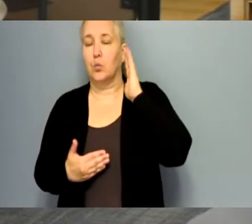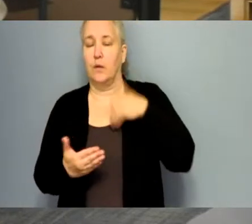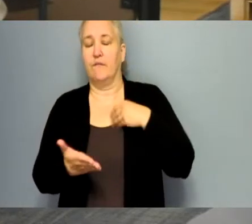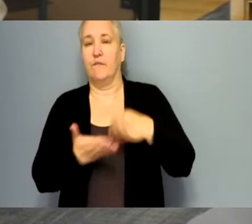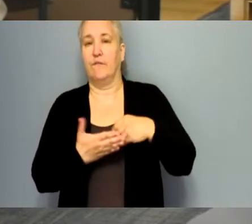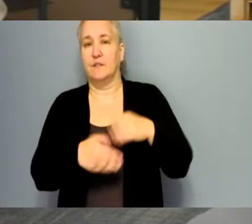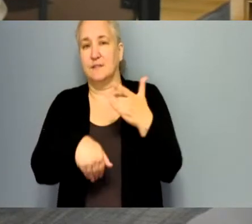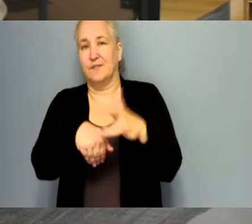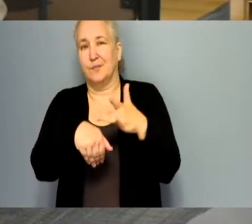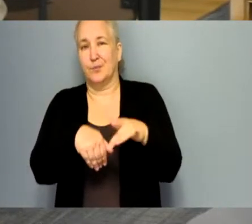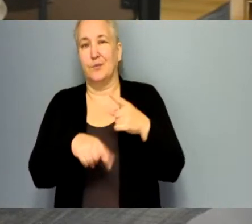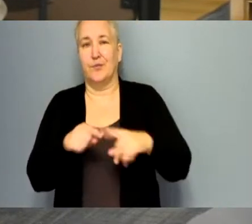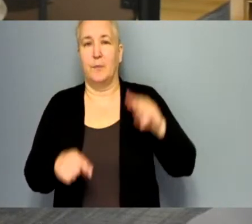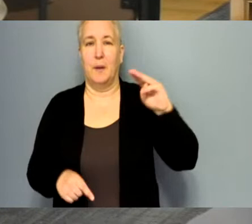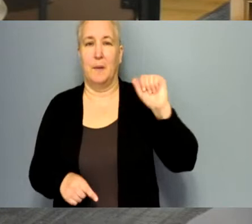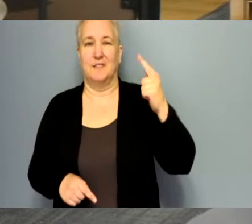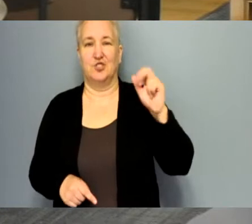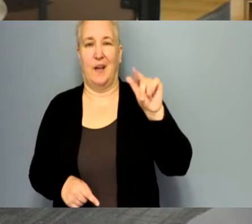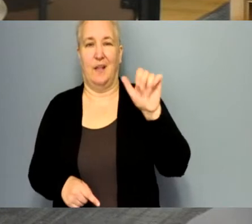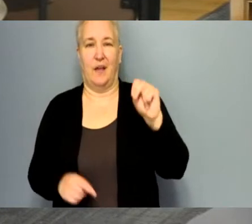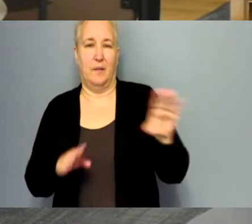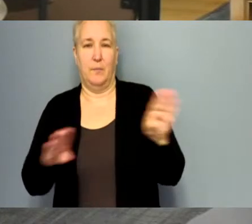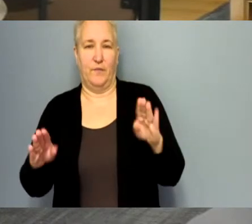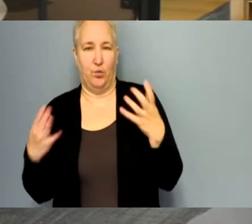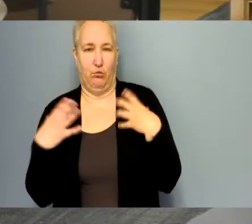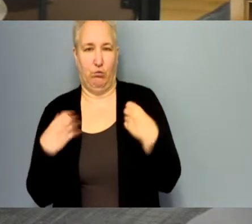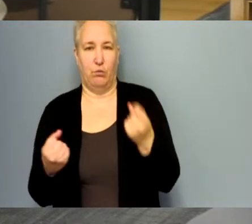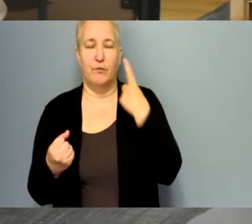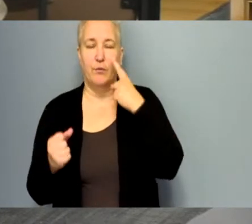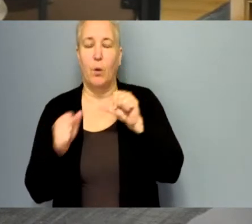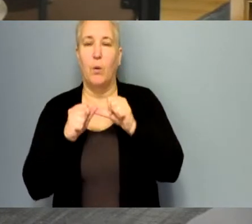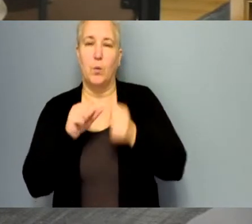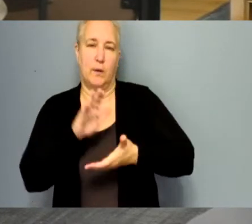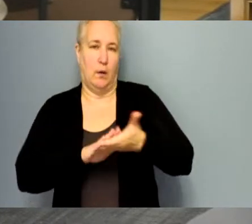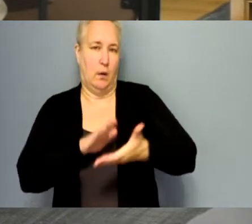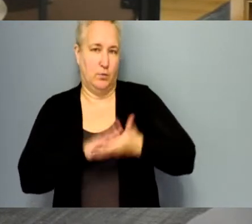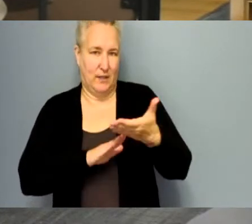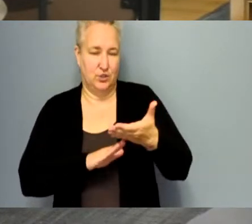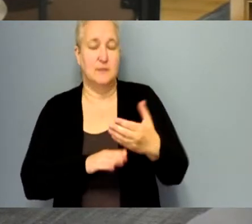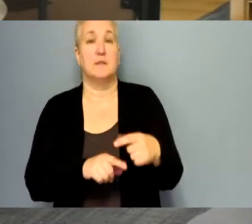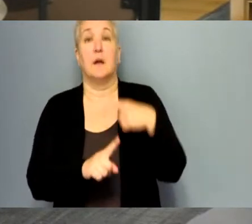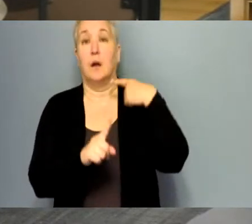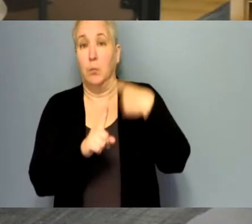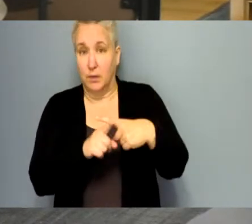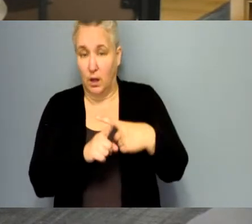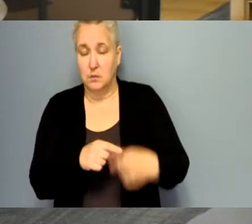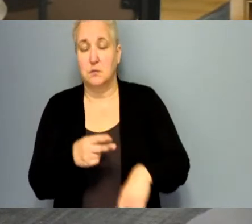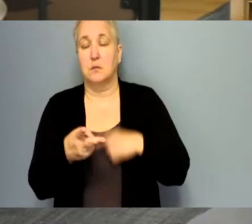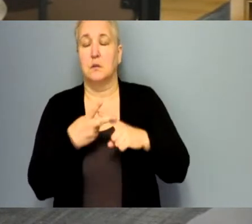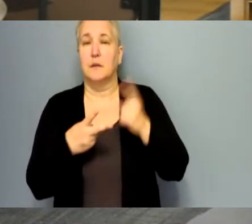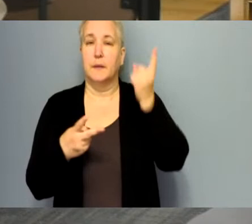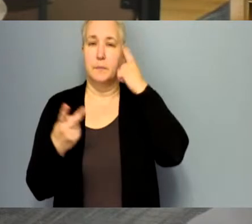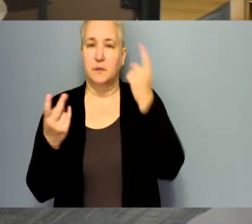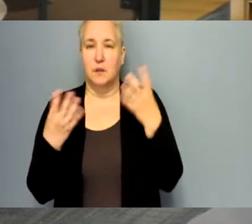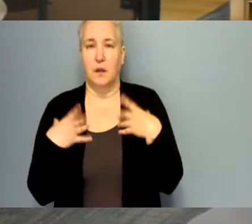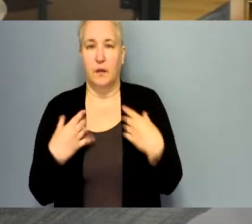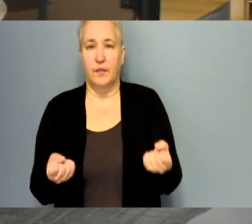available from Magellan Behavioral Health for the ongoing operations, as well as mental health